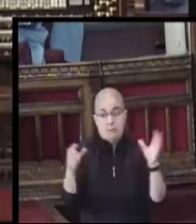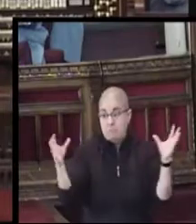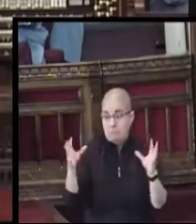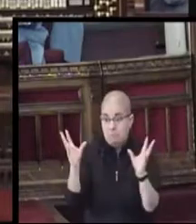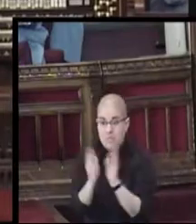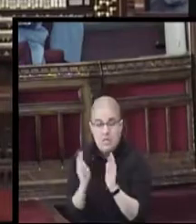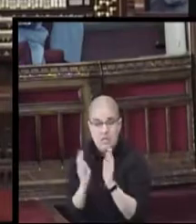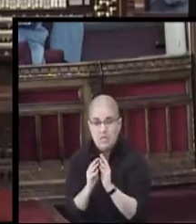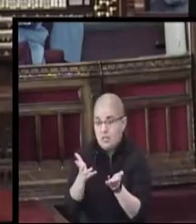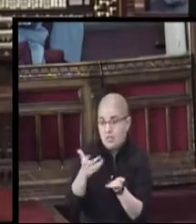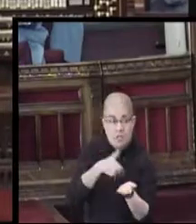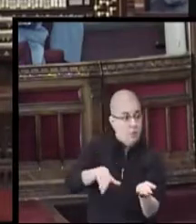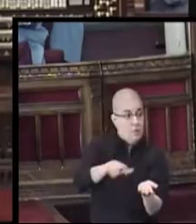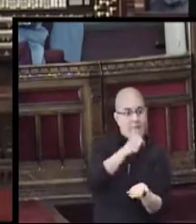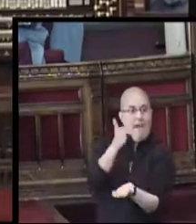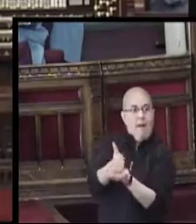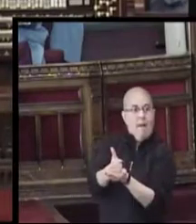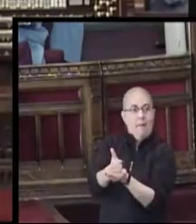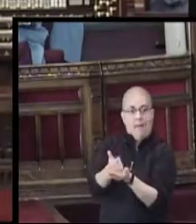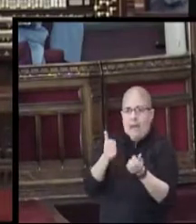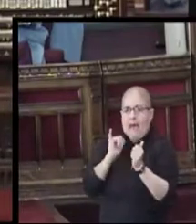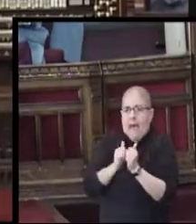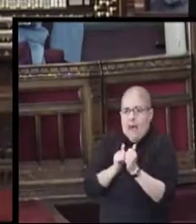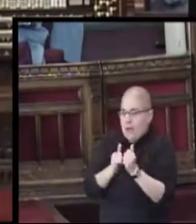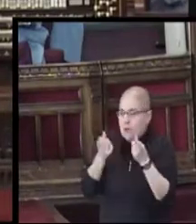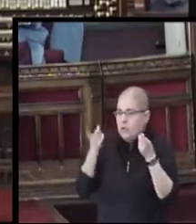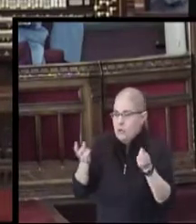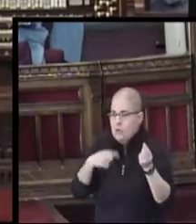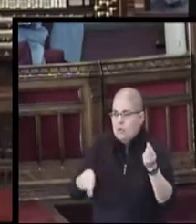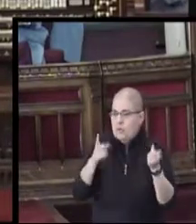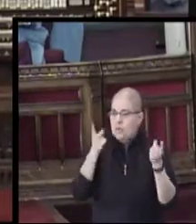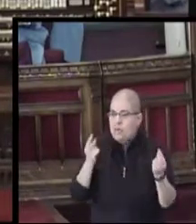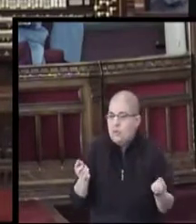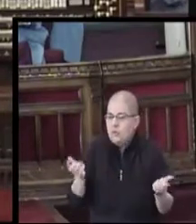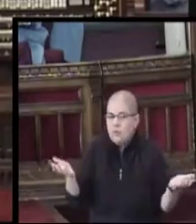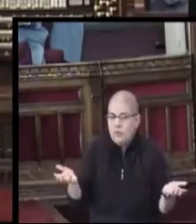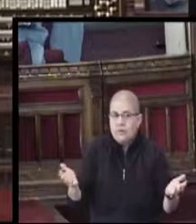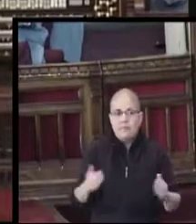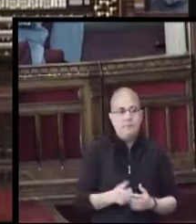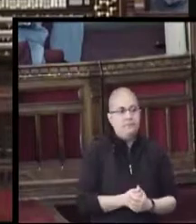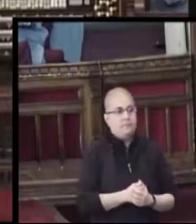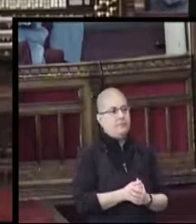talk about how can we help? What can we do to help?